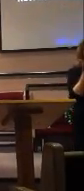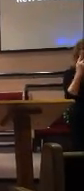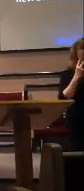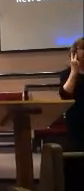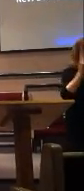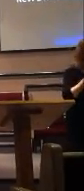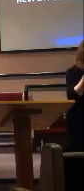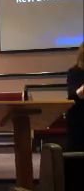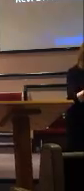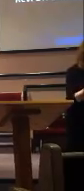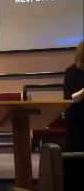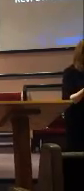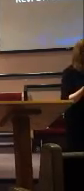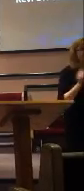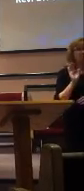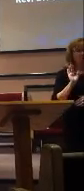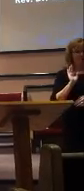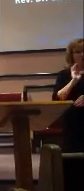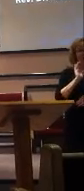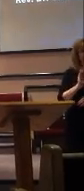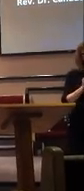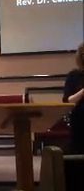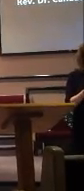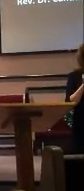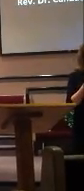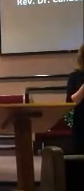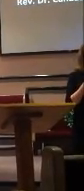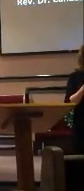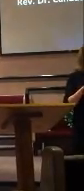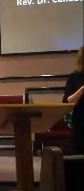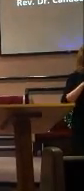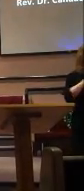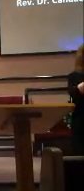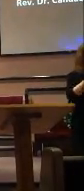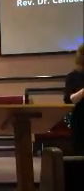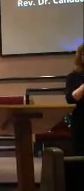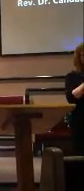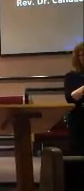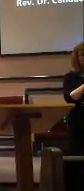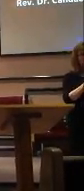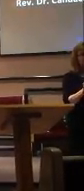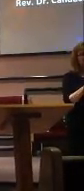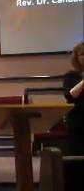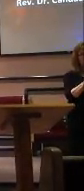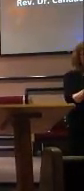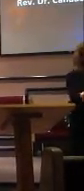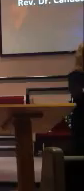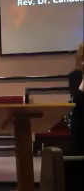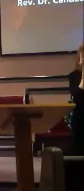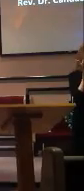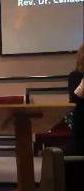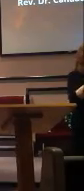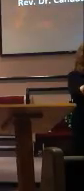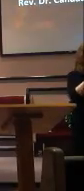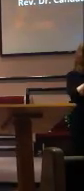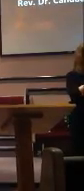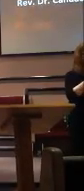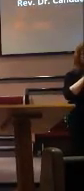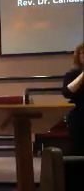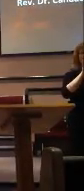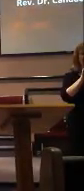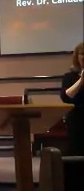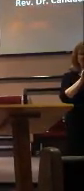come. So they are his advance teams. And he sends them out by twos. Number one, why does he send 70 or